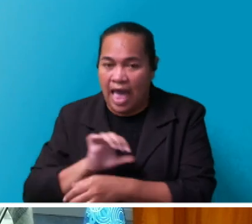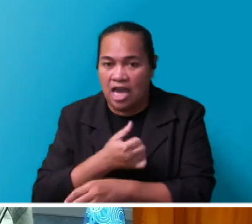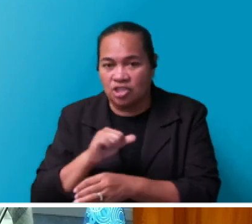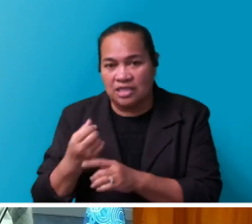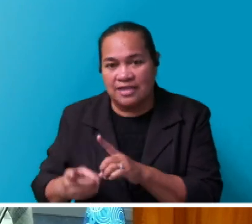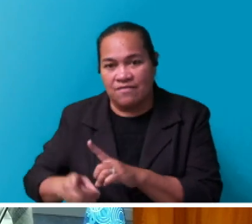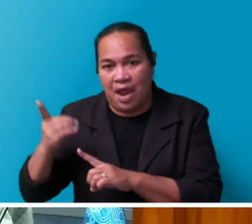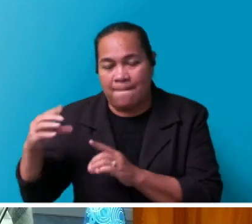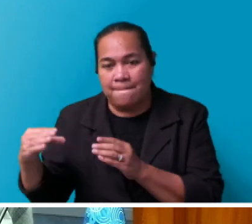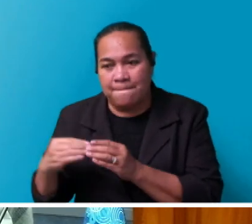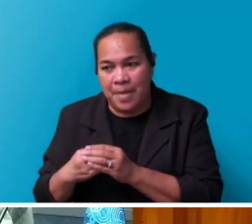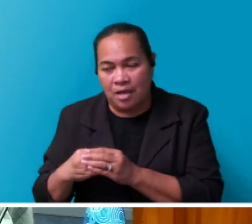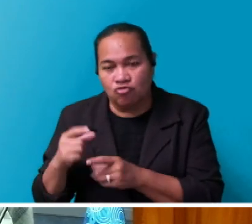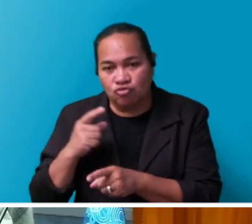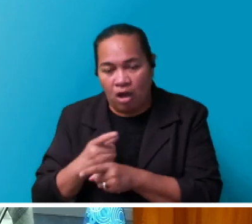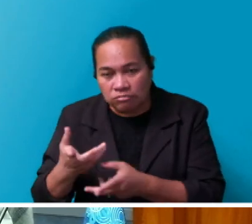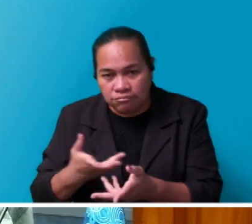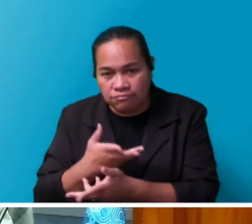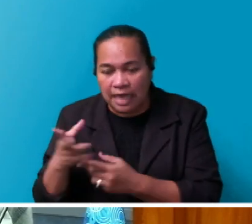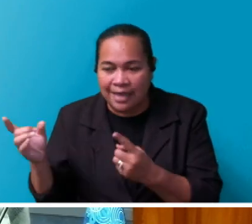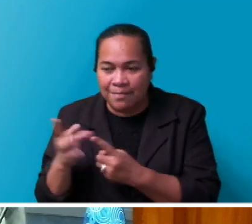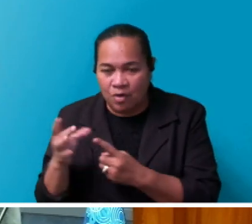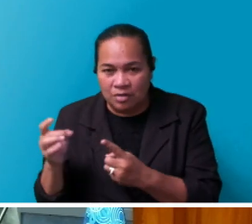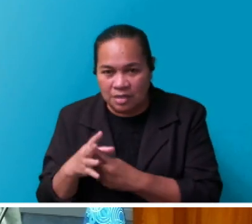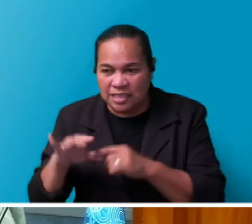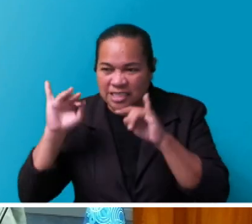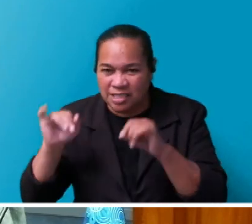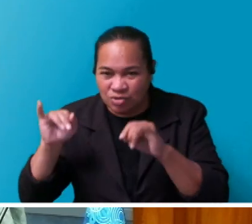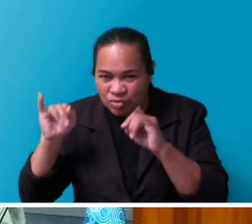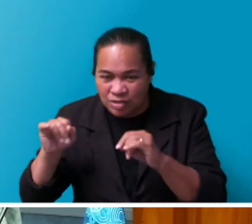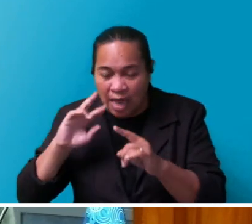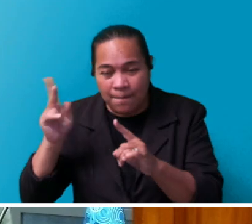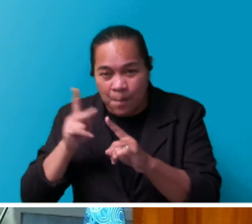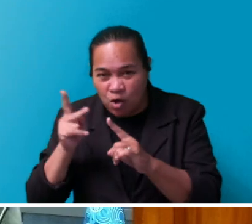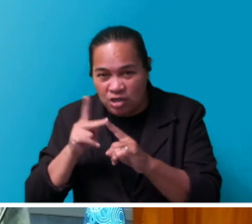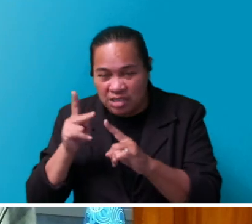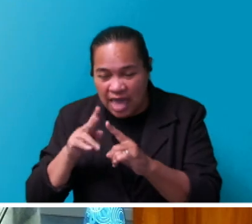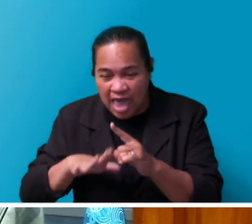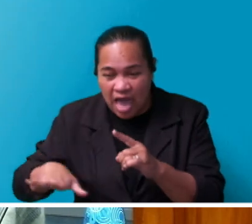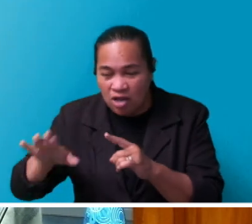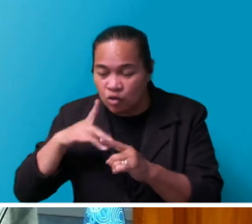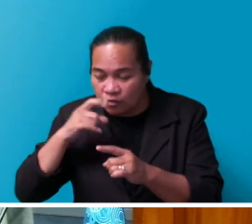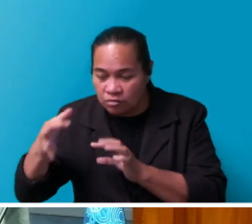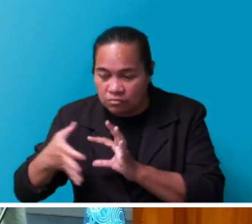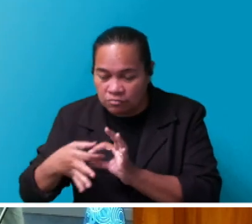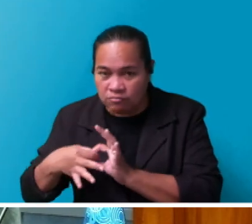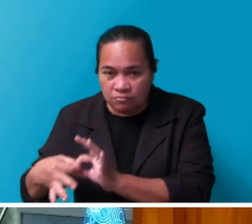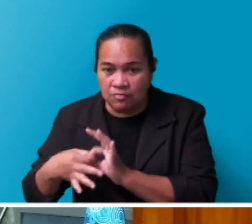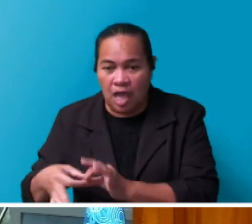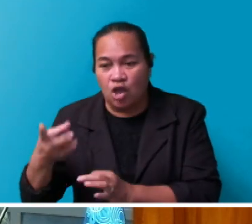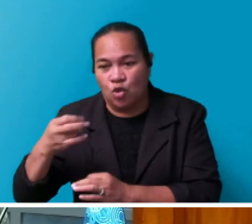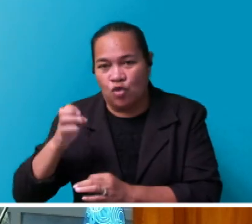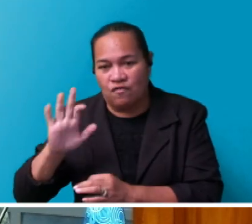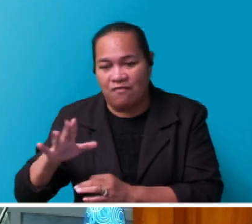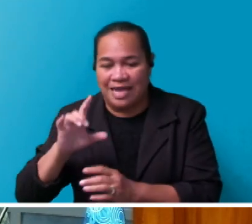Bank to discuss key educational issues and priority areas for collaboration in the 2025